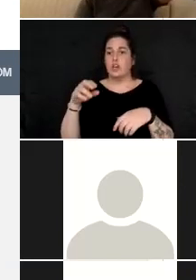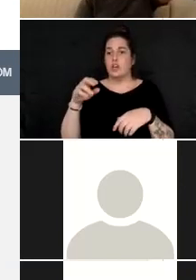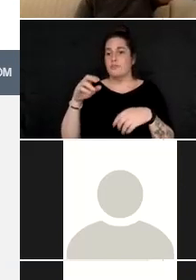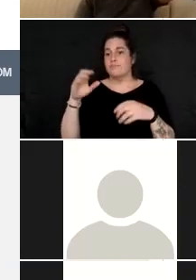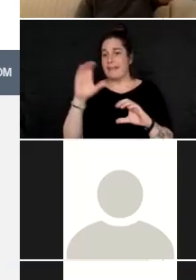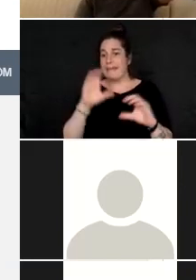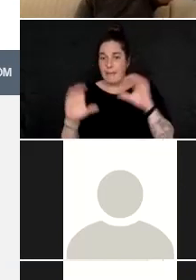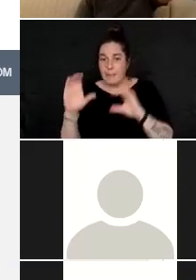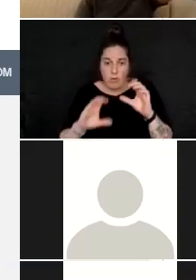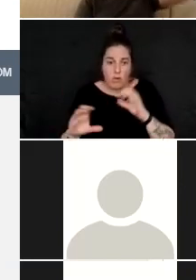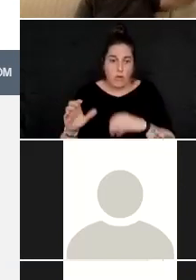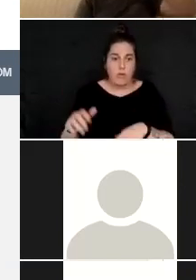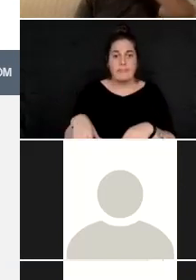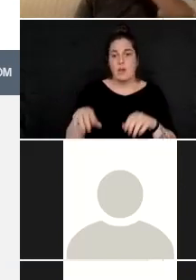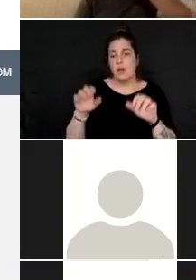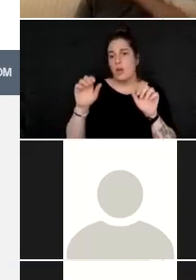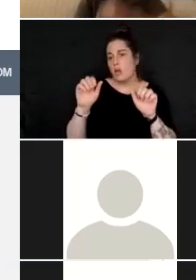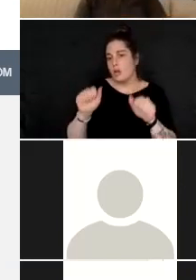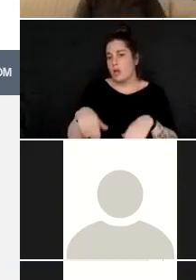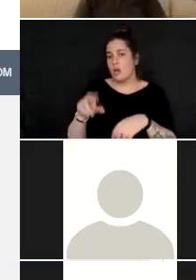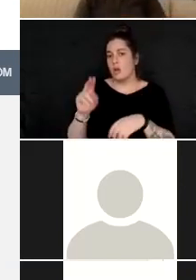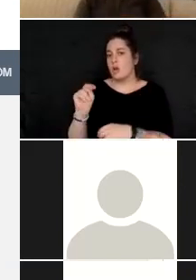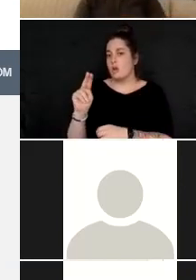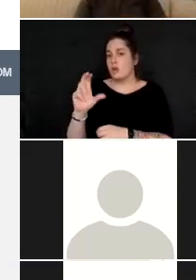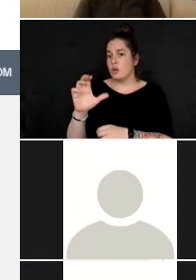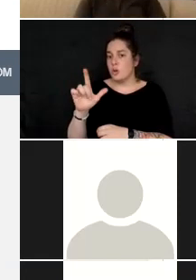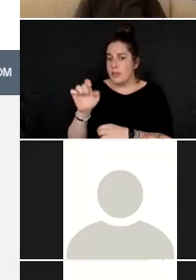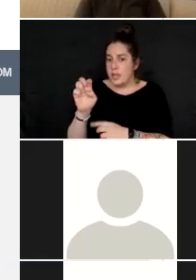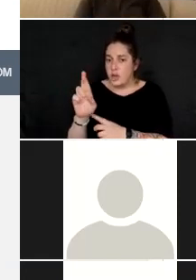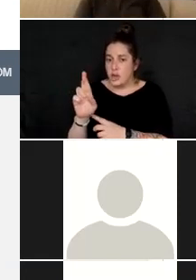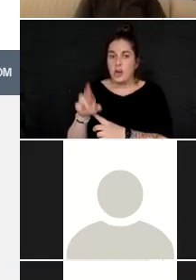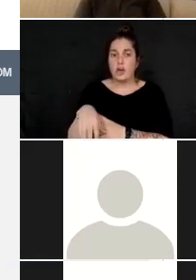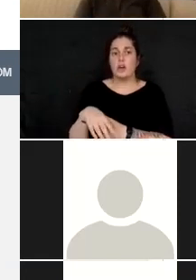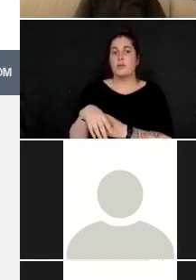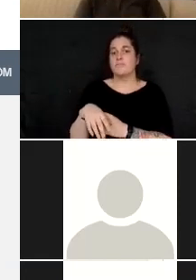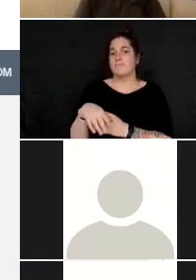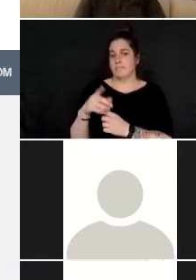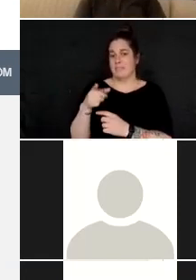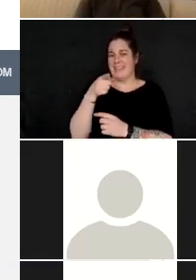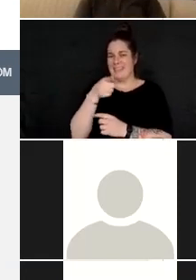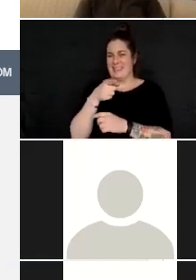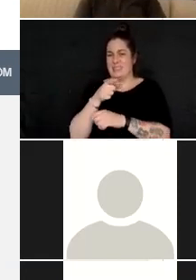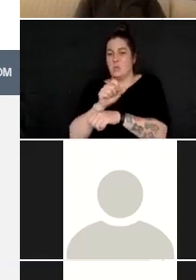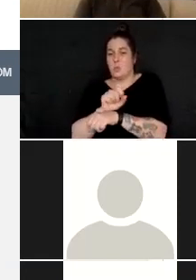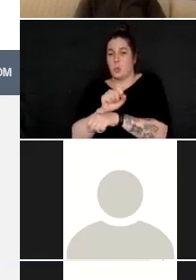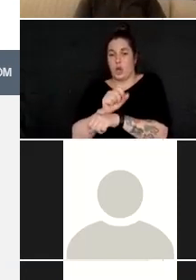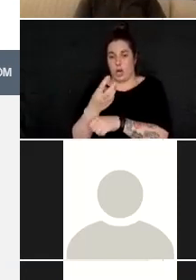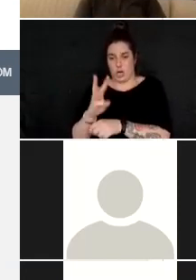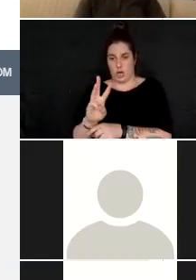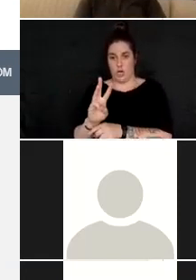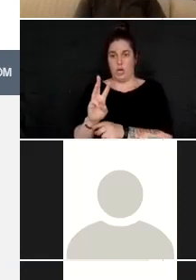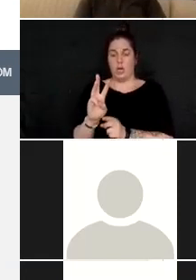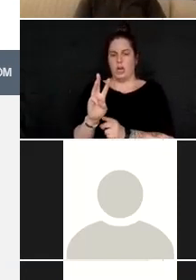work. And you wonder, when you look at the law of conservation of energy, how does work